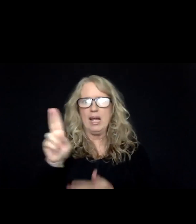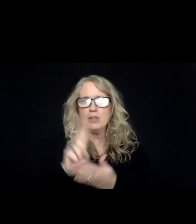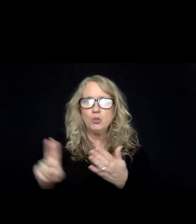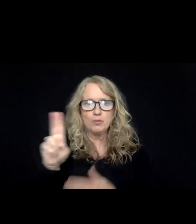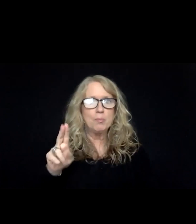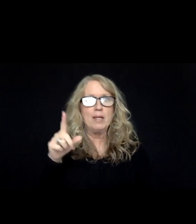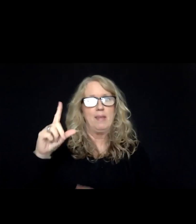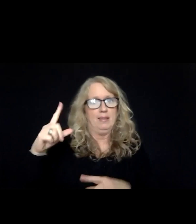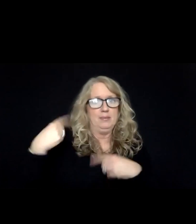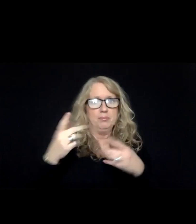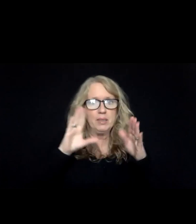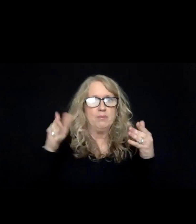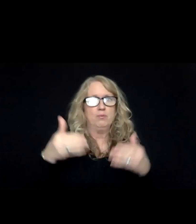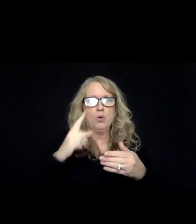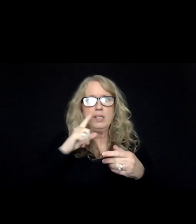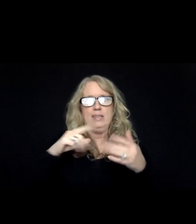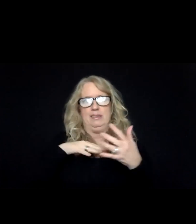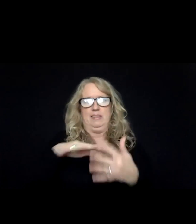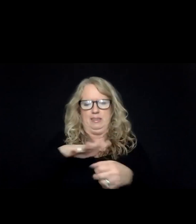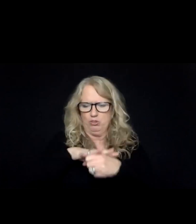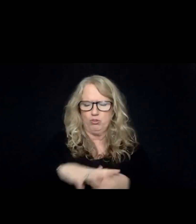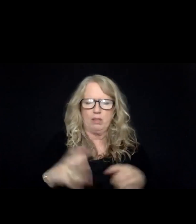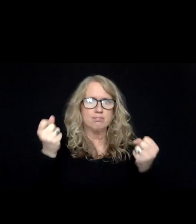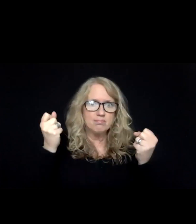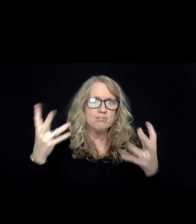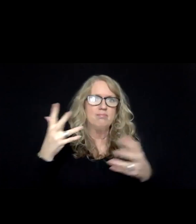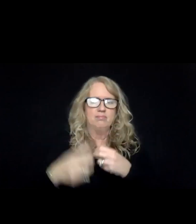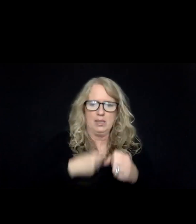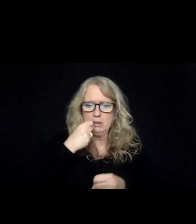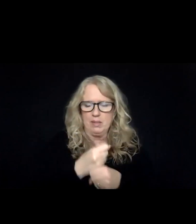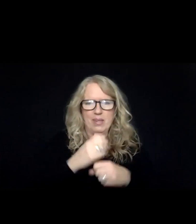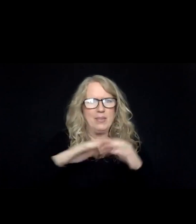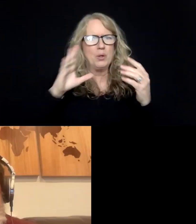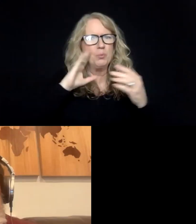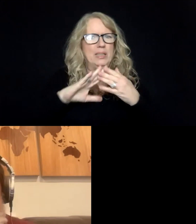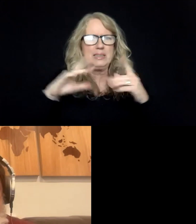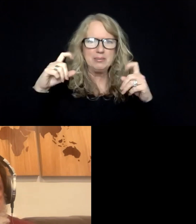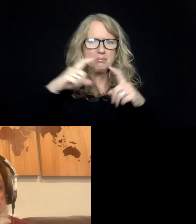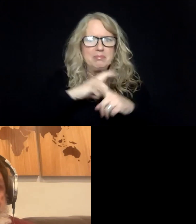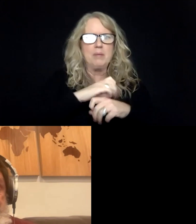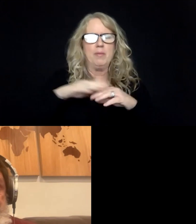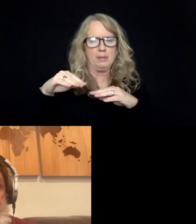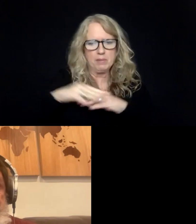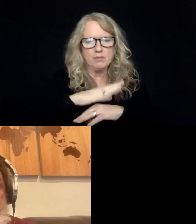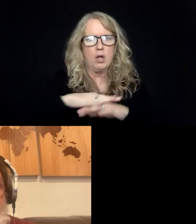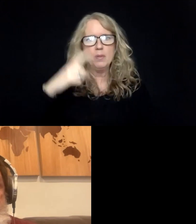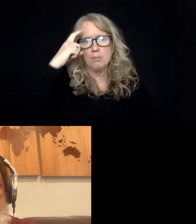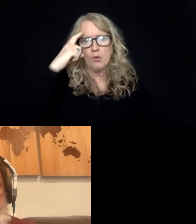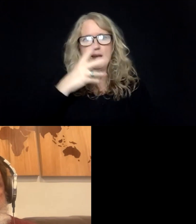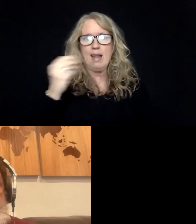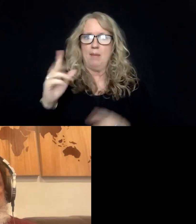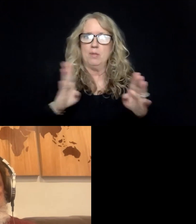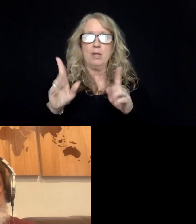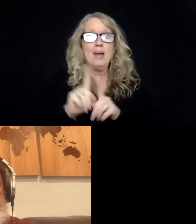has been focused on studying stress and has spent decades studying the intricacies of stress and its impact on the brain and behavior. His work